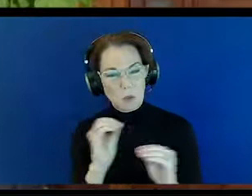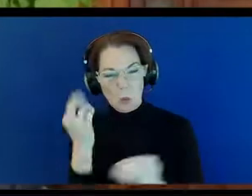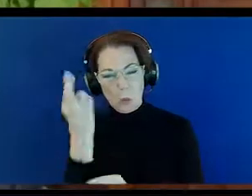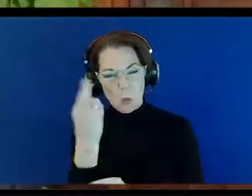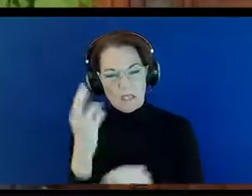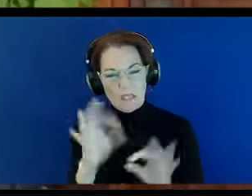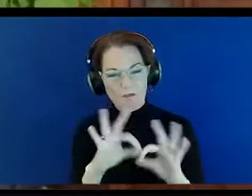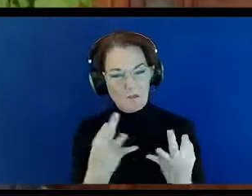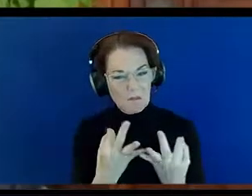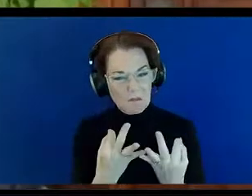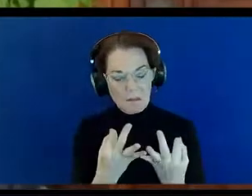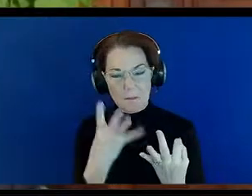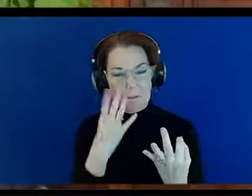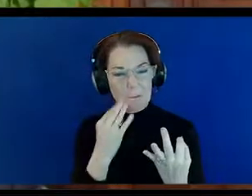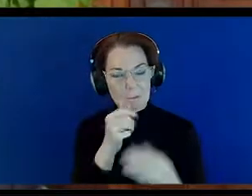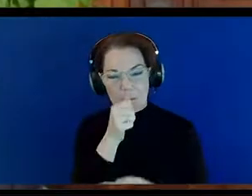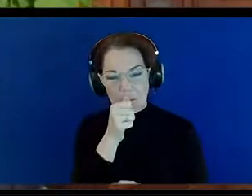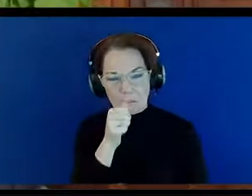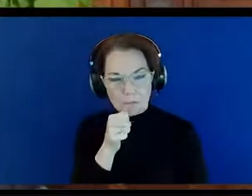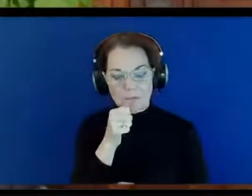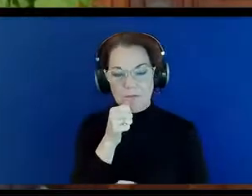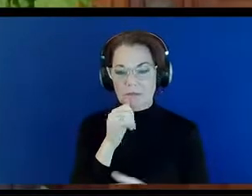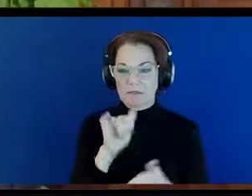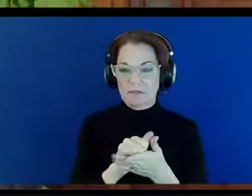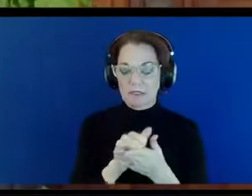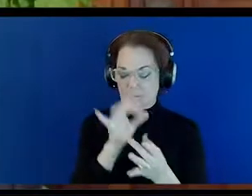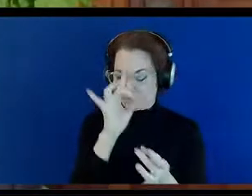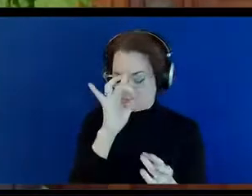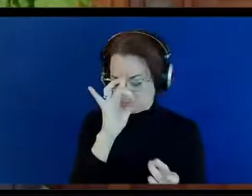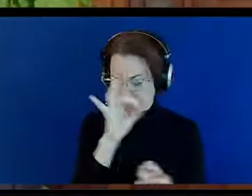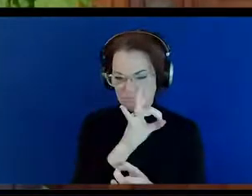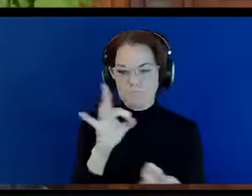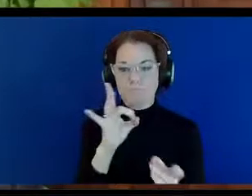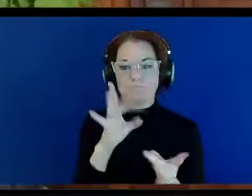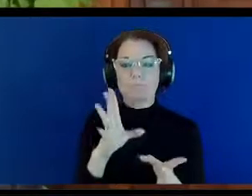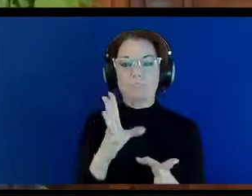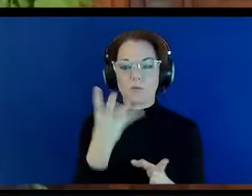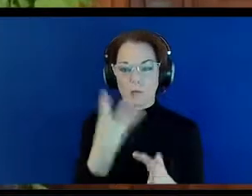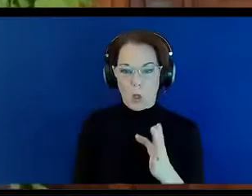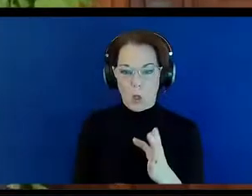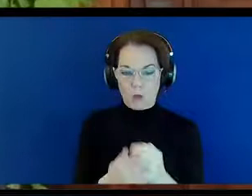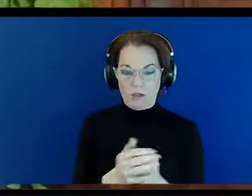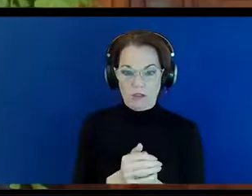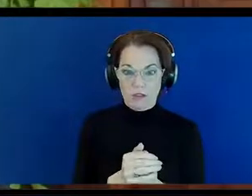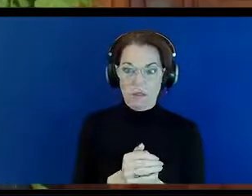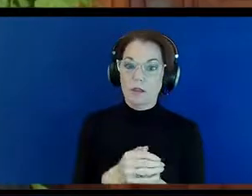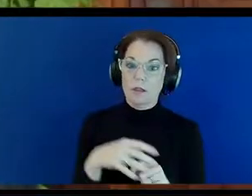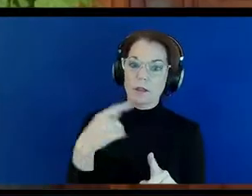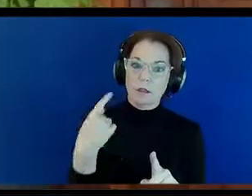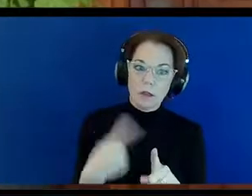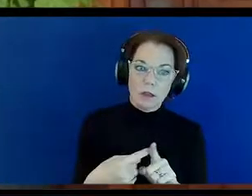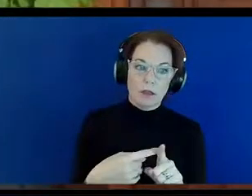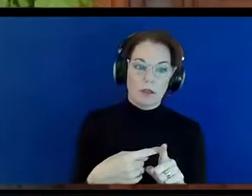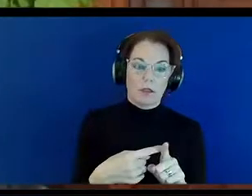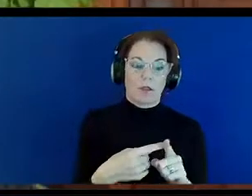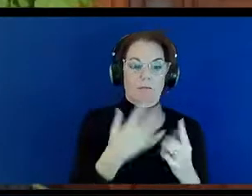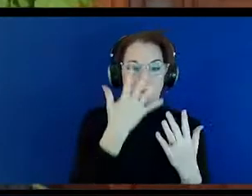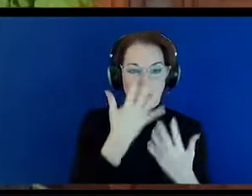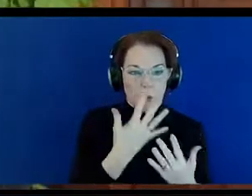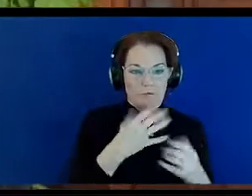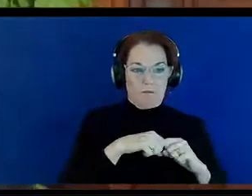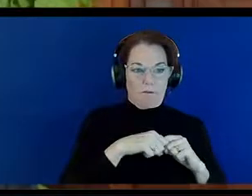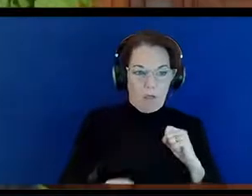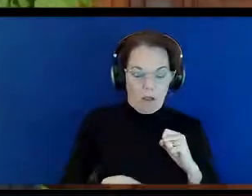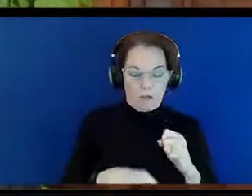to endure this unspeakable loss. Compounding the grief and the loss for these